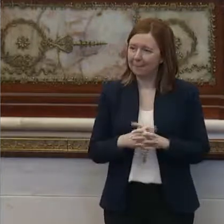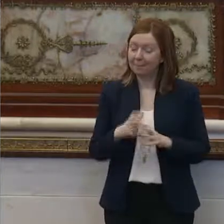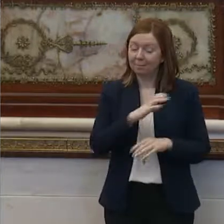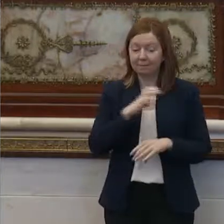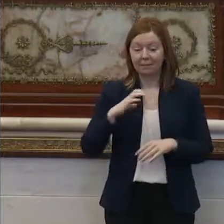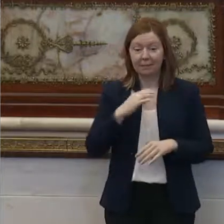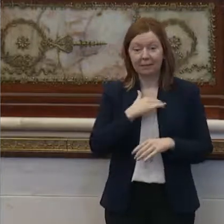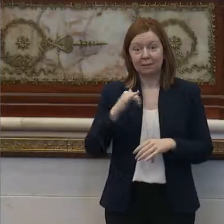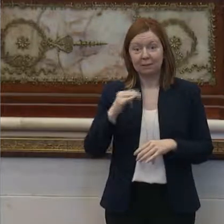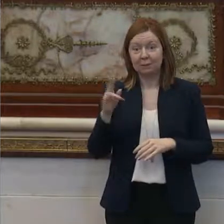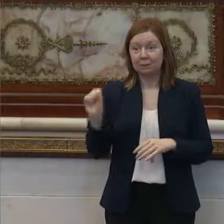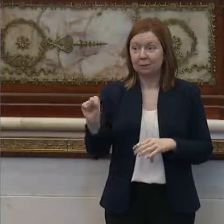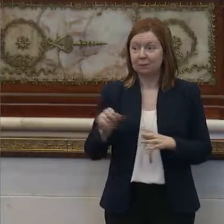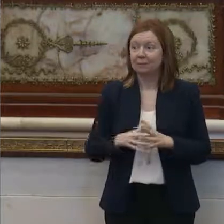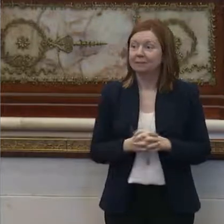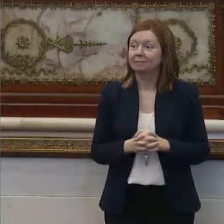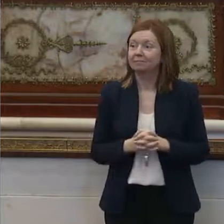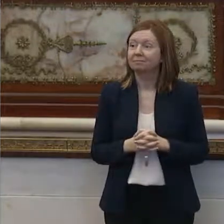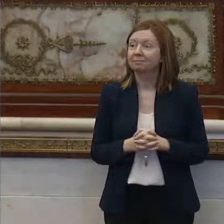Councilmember Jones,